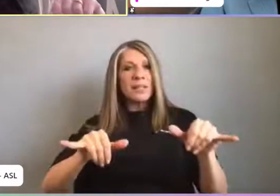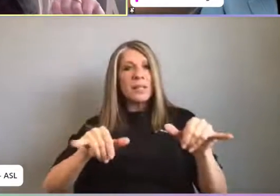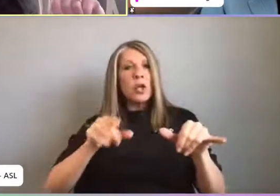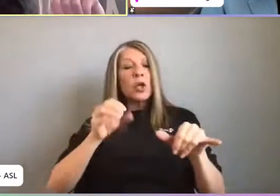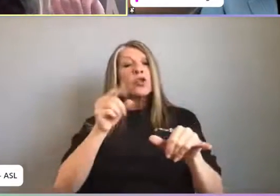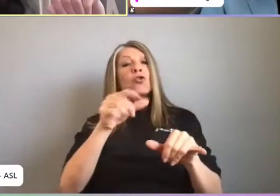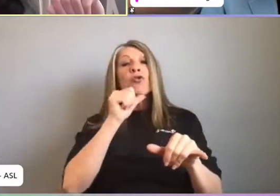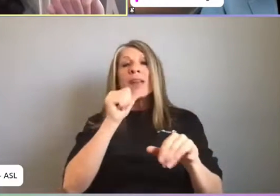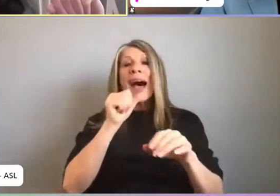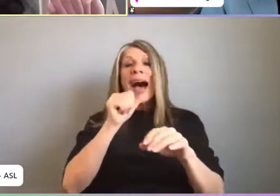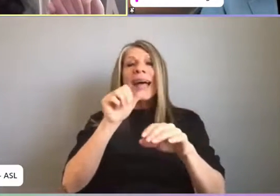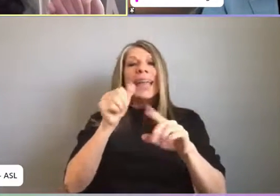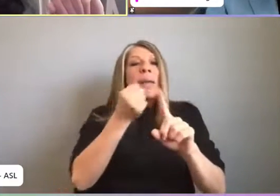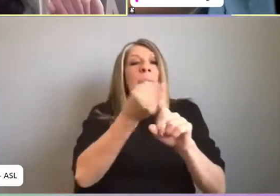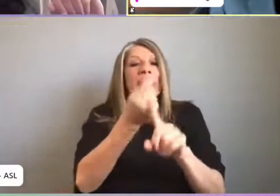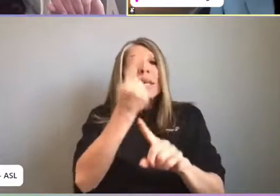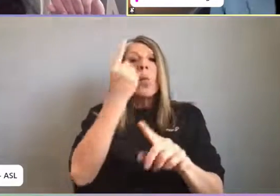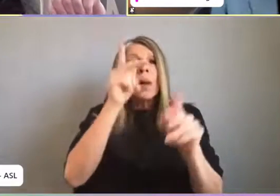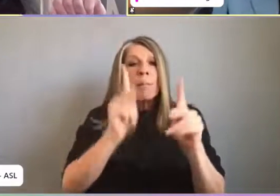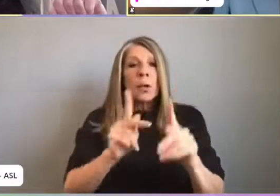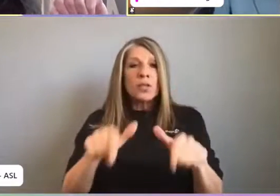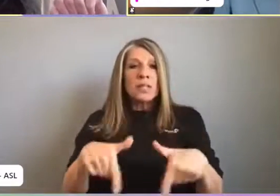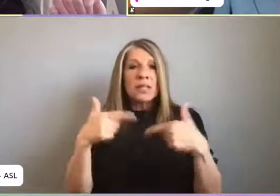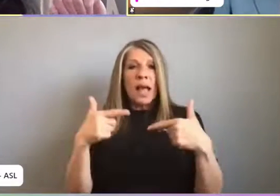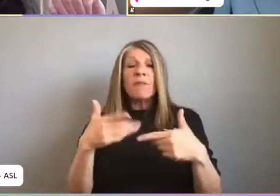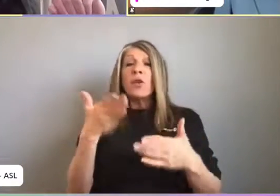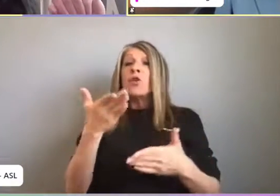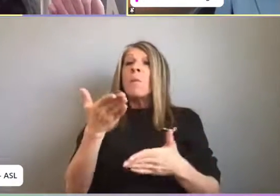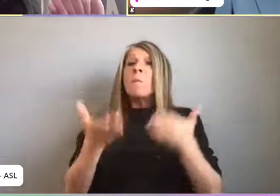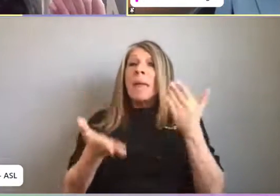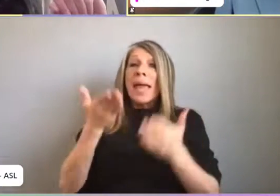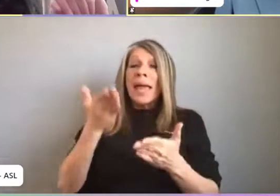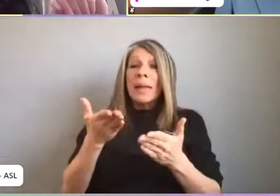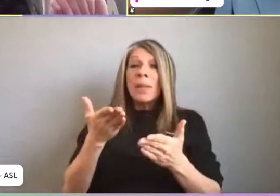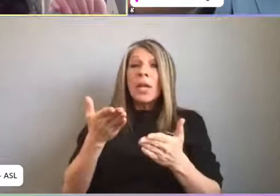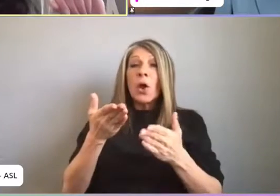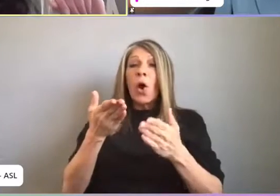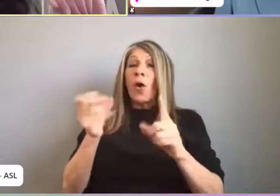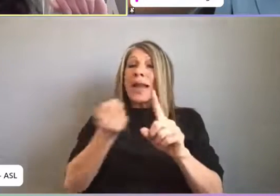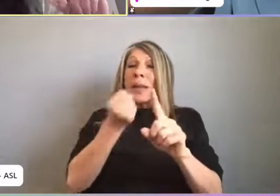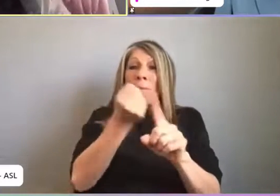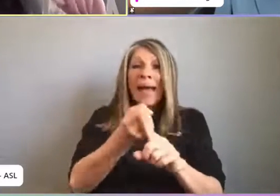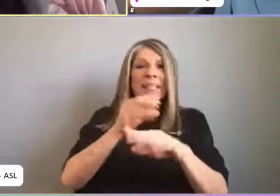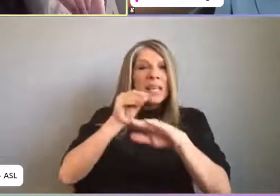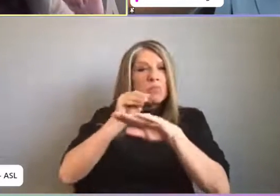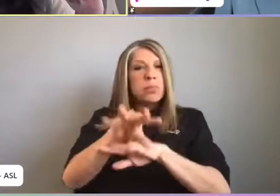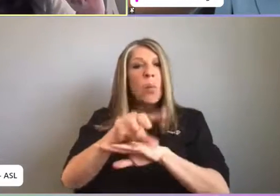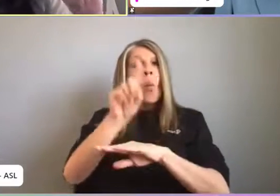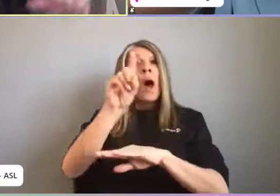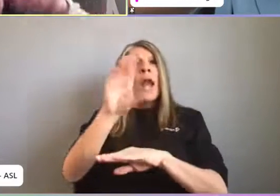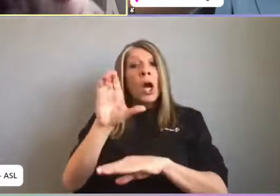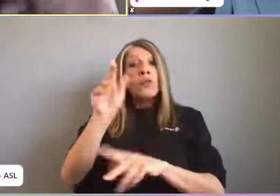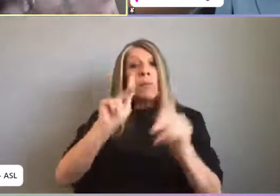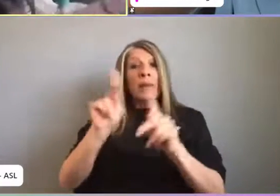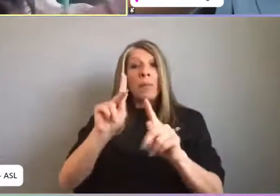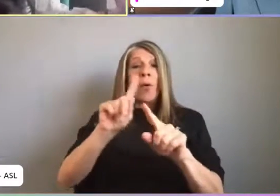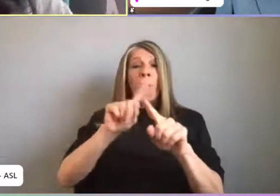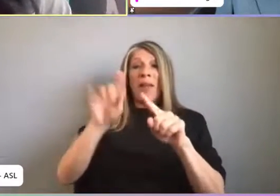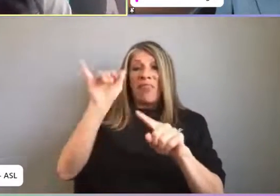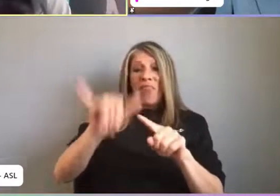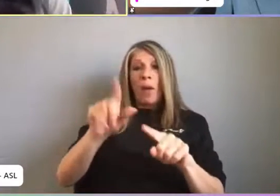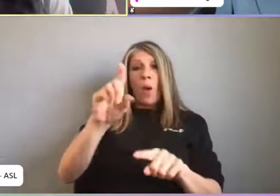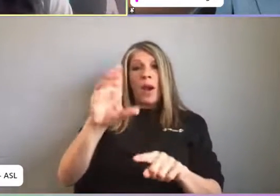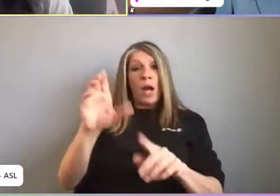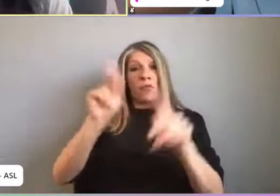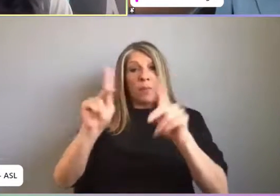you're not impacting one person's life. Yep. You might be impacting 100 people, but that 100 people will grow